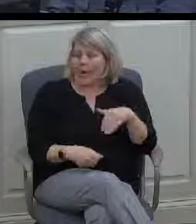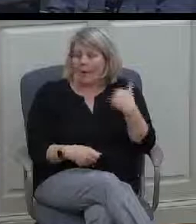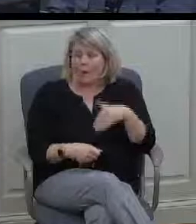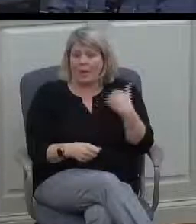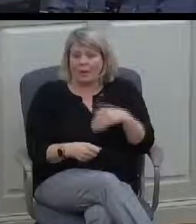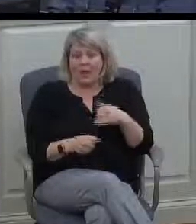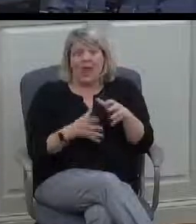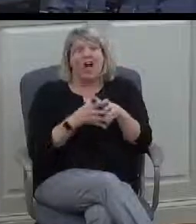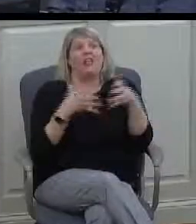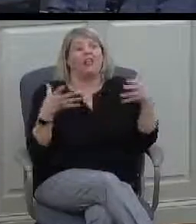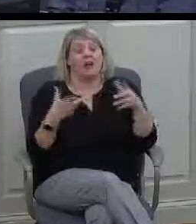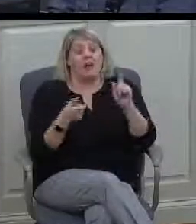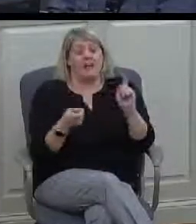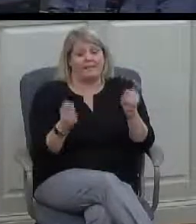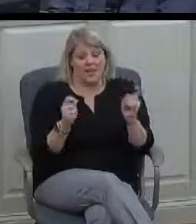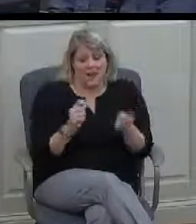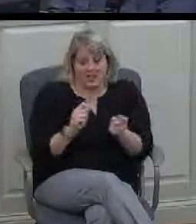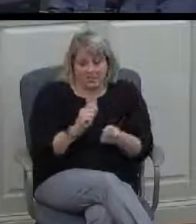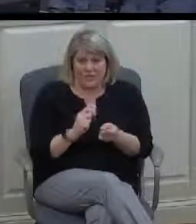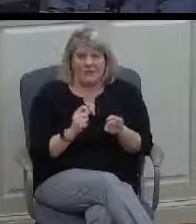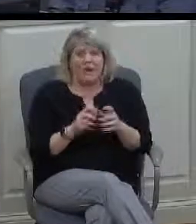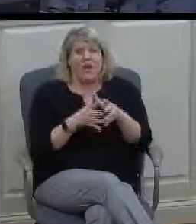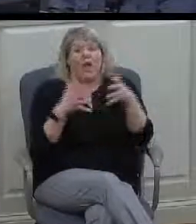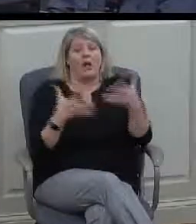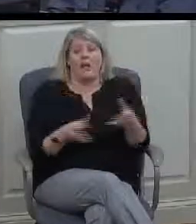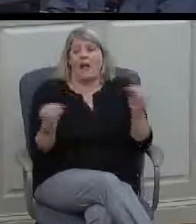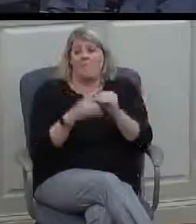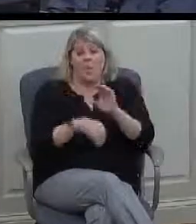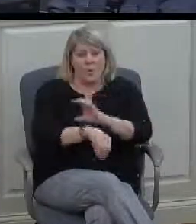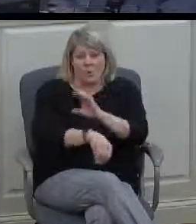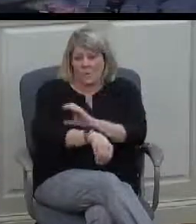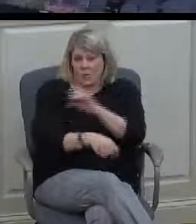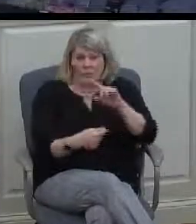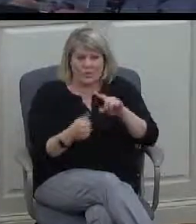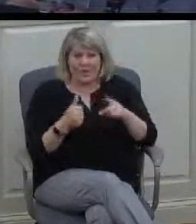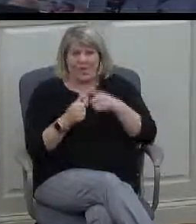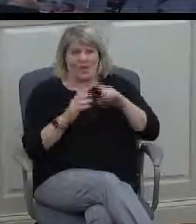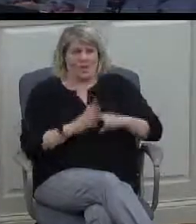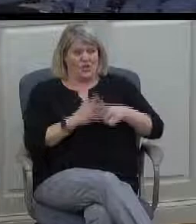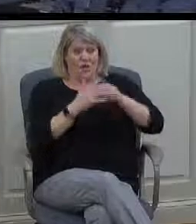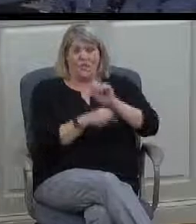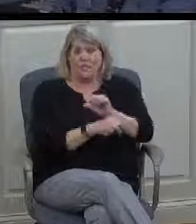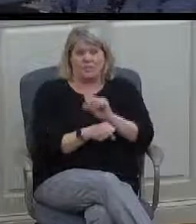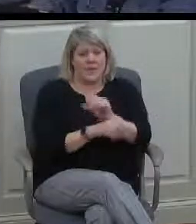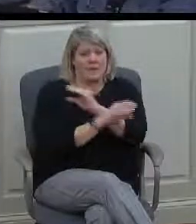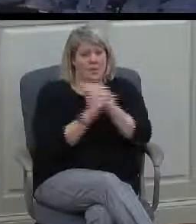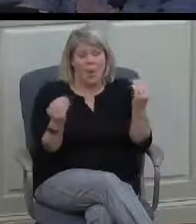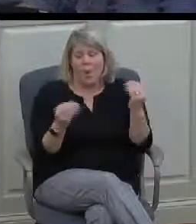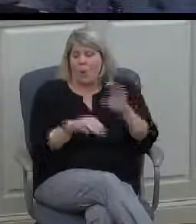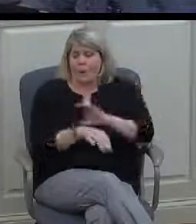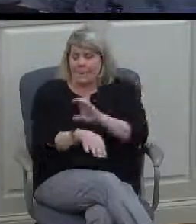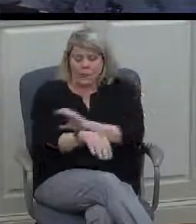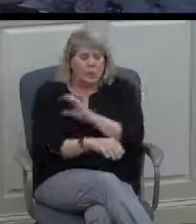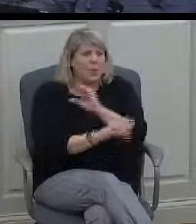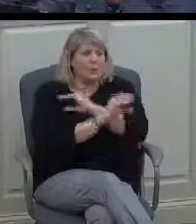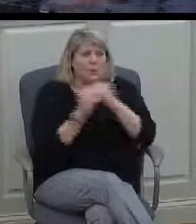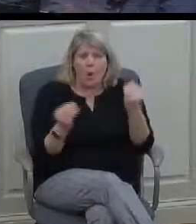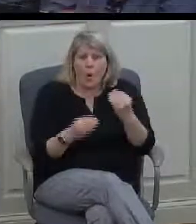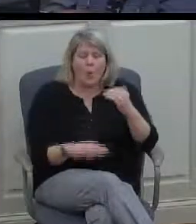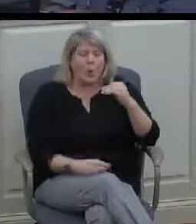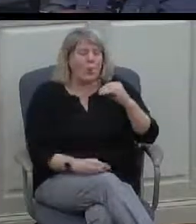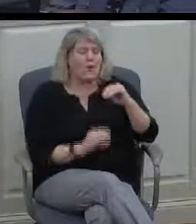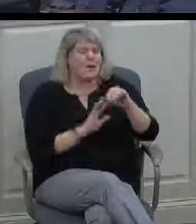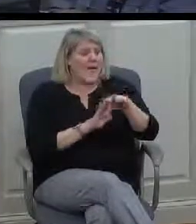Greatly, you know. A lot more computers. In fact, we didn't have computers when I first started. Didn't even have tasers when I first started. Cameras?